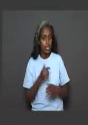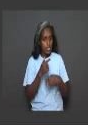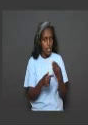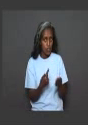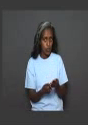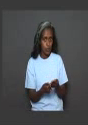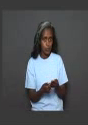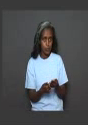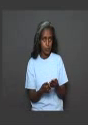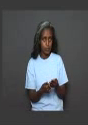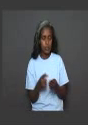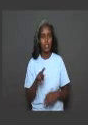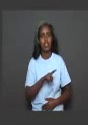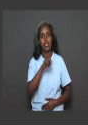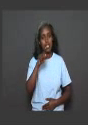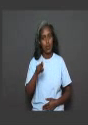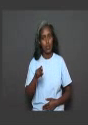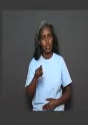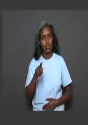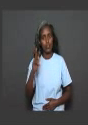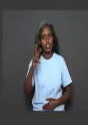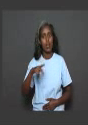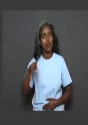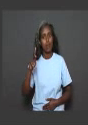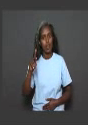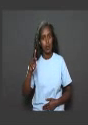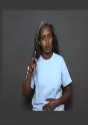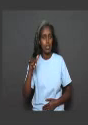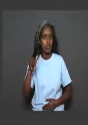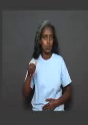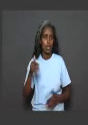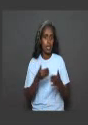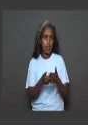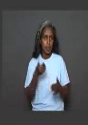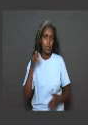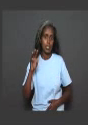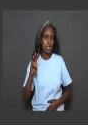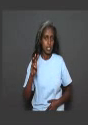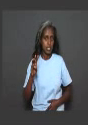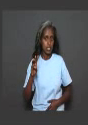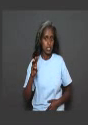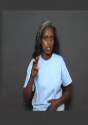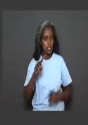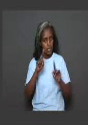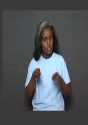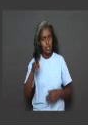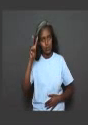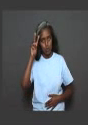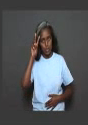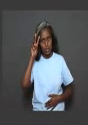Therefore, the equation of the parabola is y minus 6